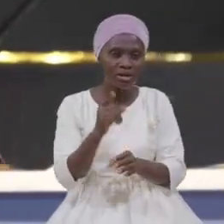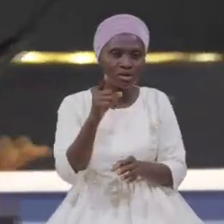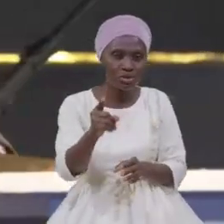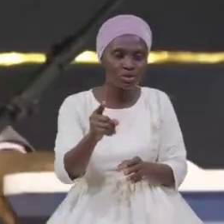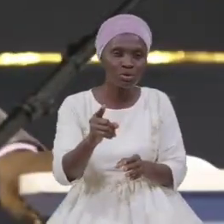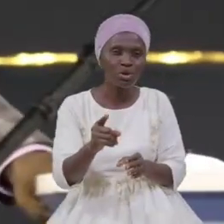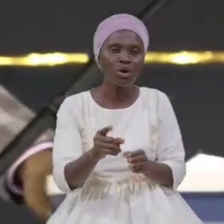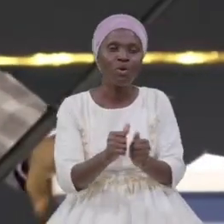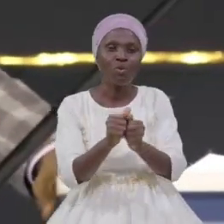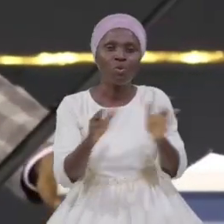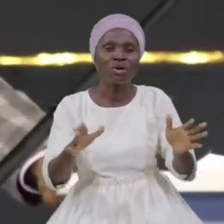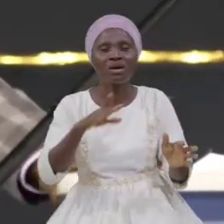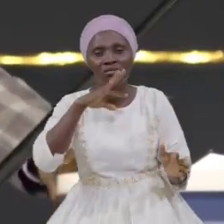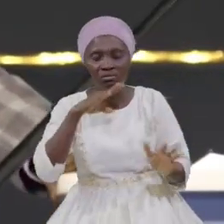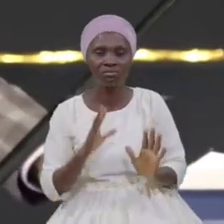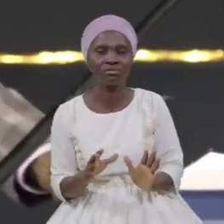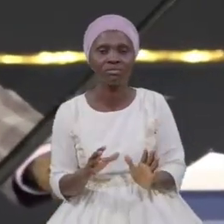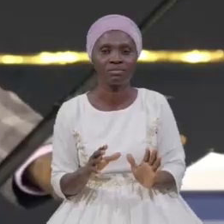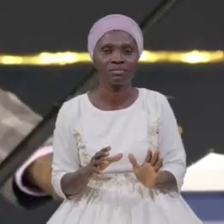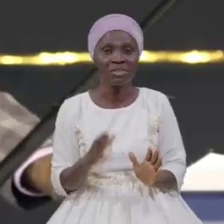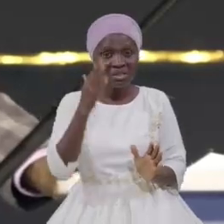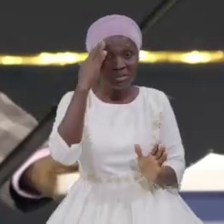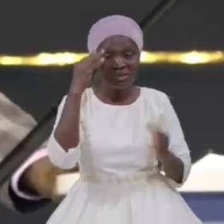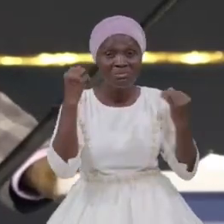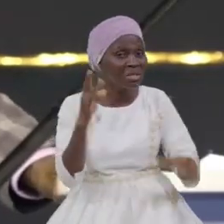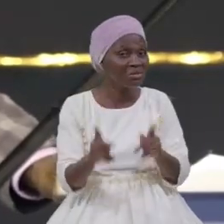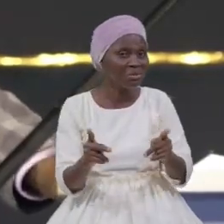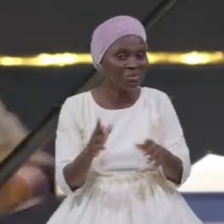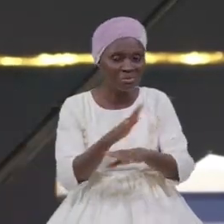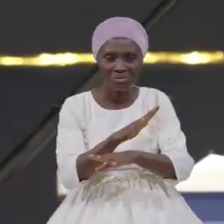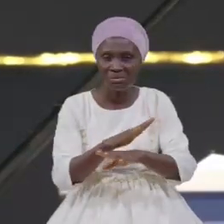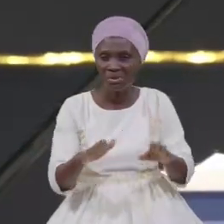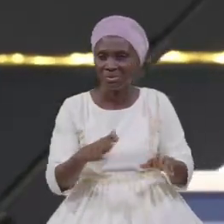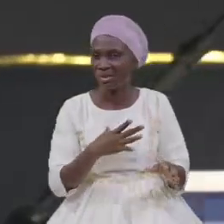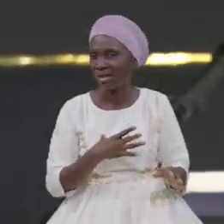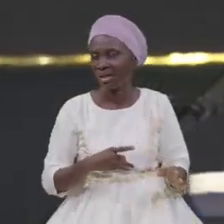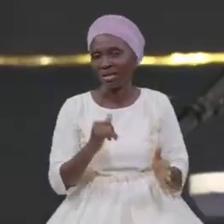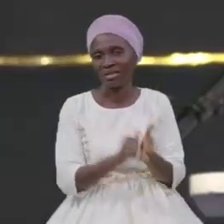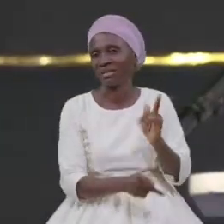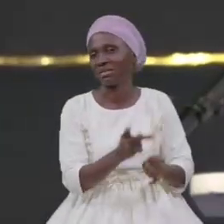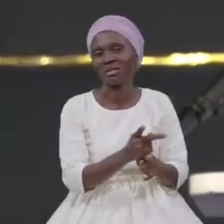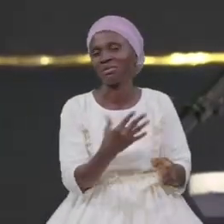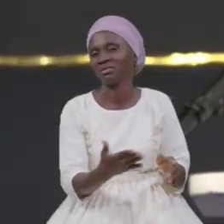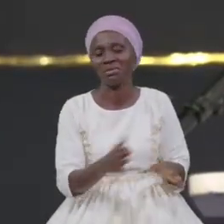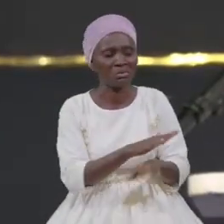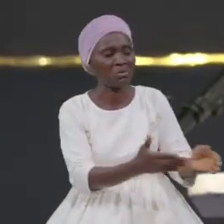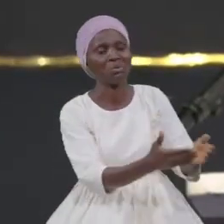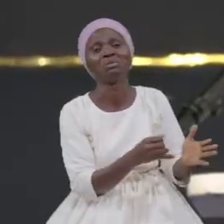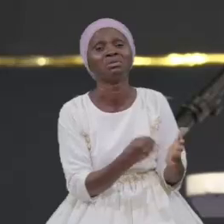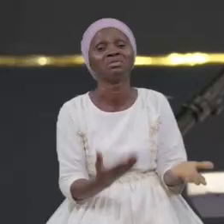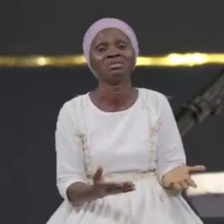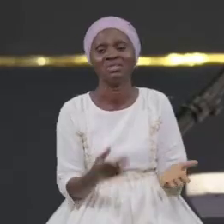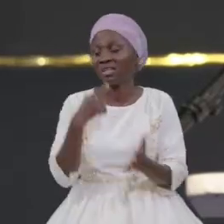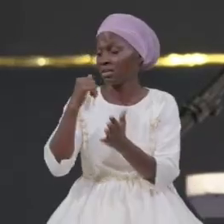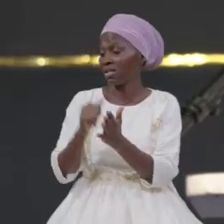But you know, many people don't have to. They don't want that kind of thing. They say, nobody is